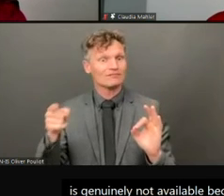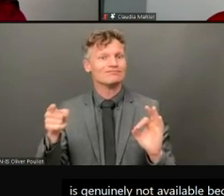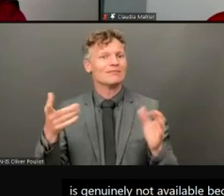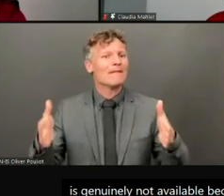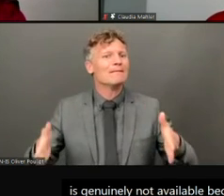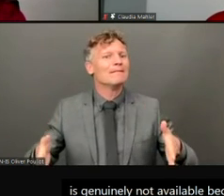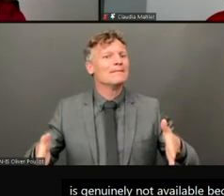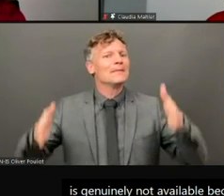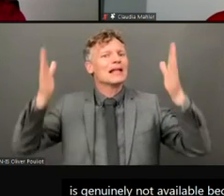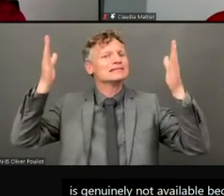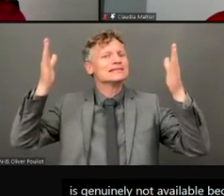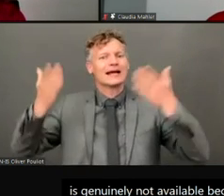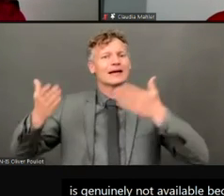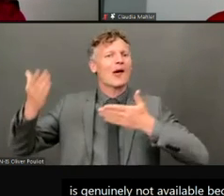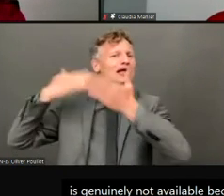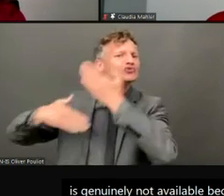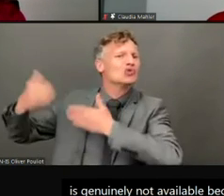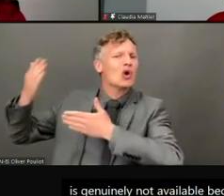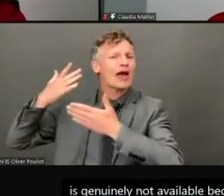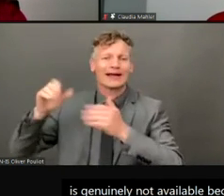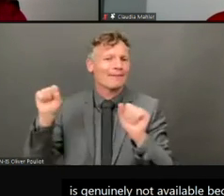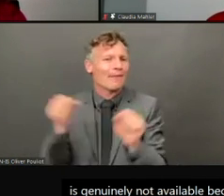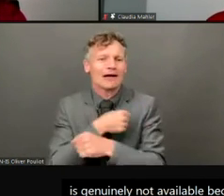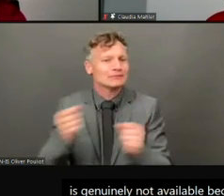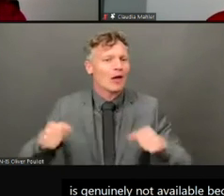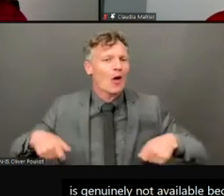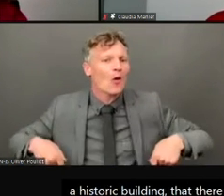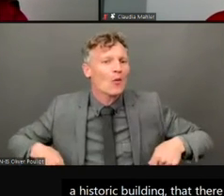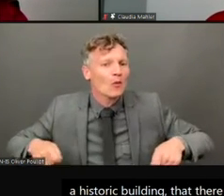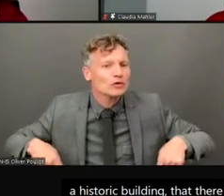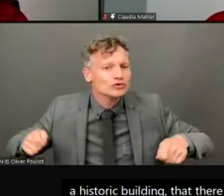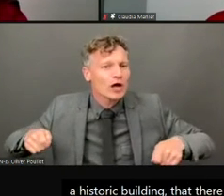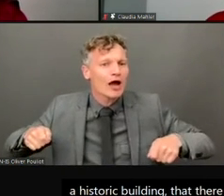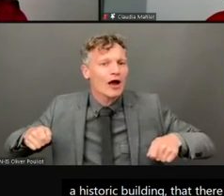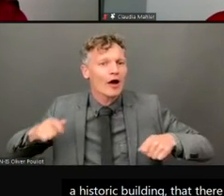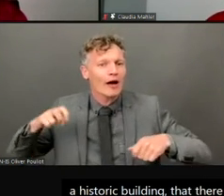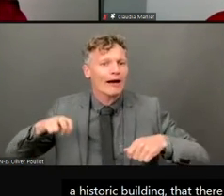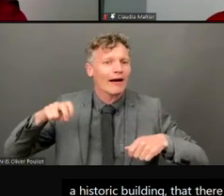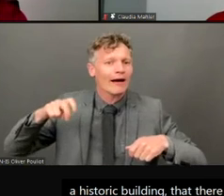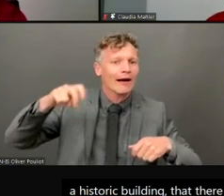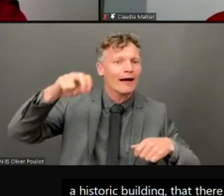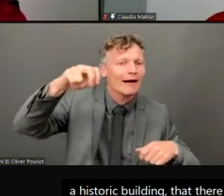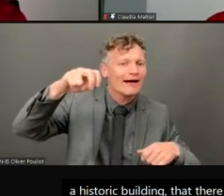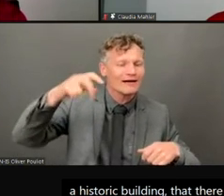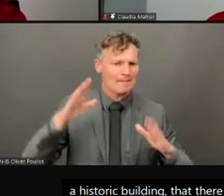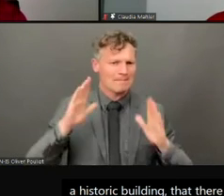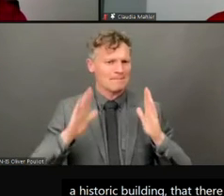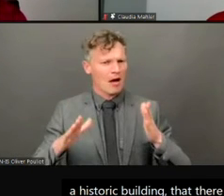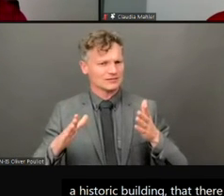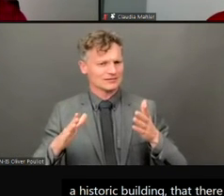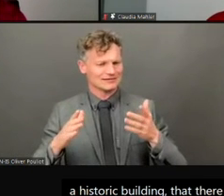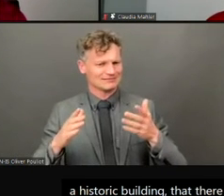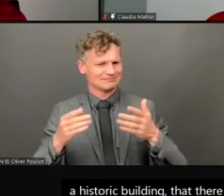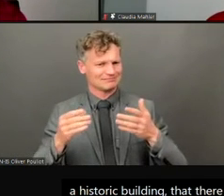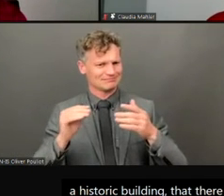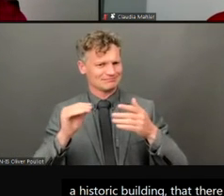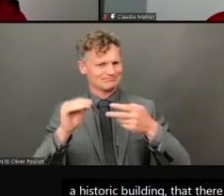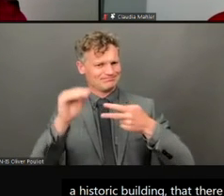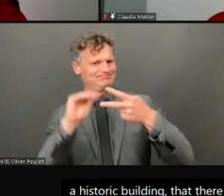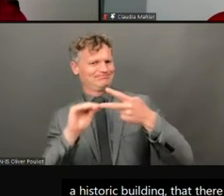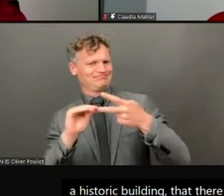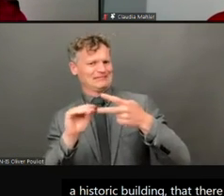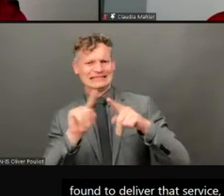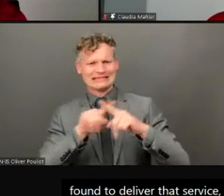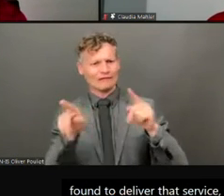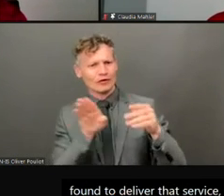an alternative way of delivering that service. So it requires a lot more fluidity in